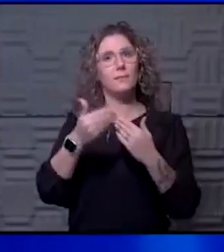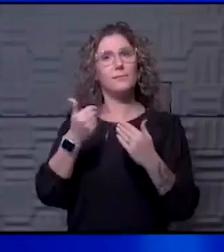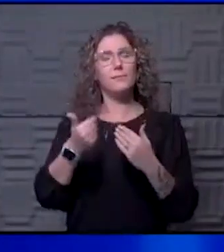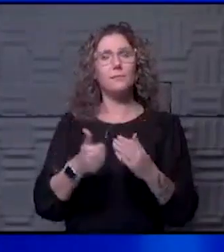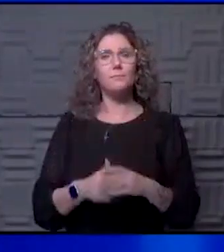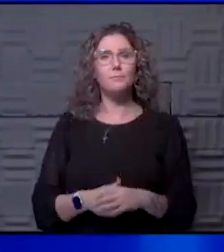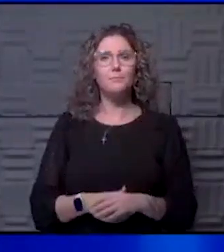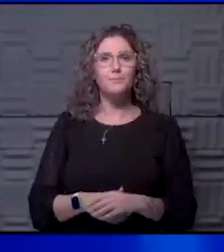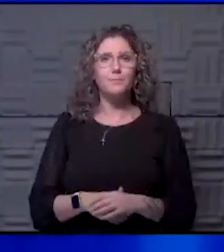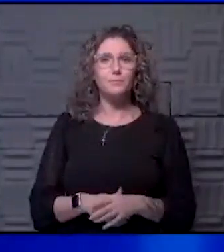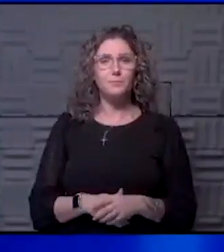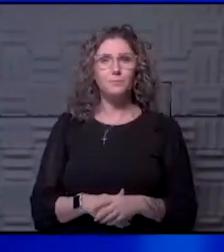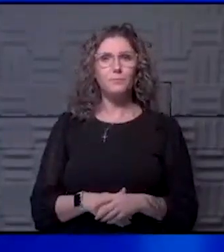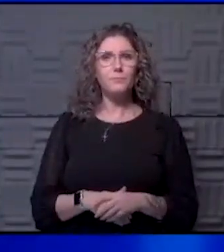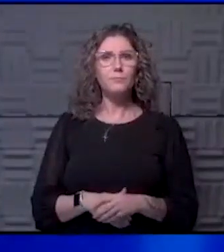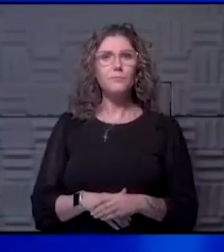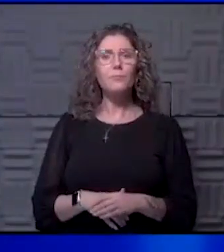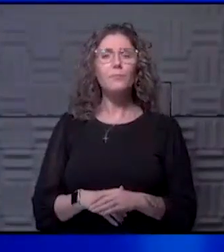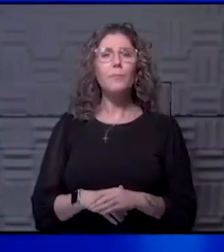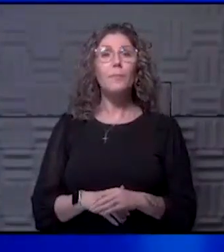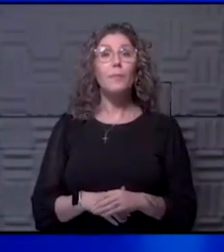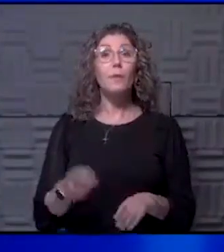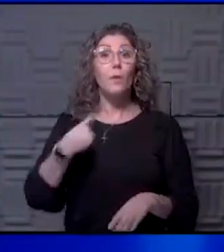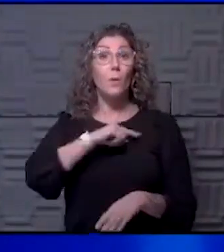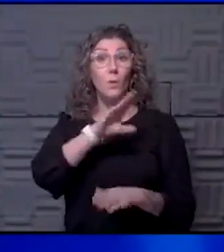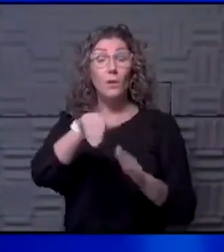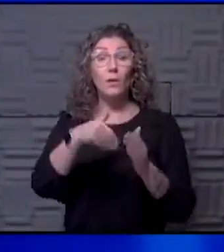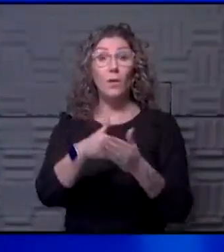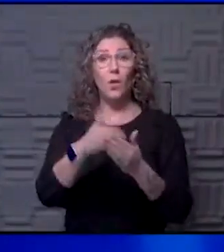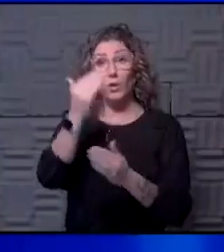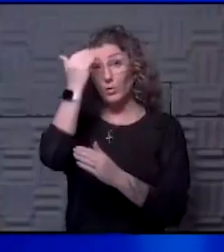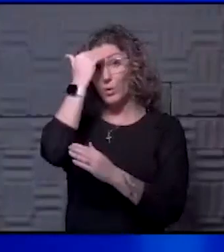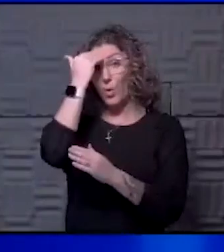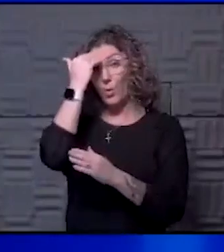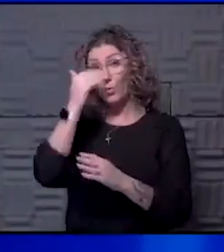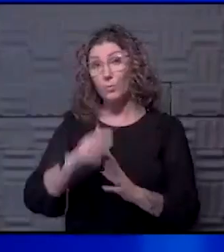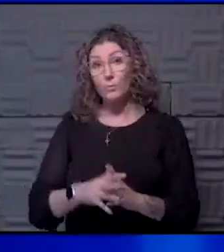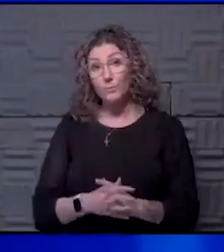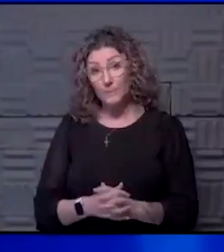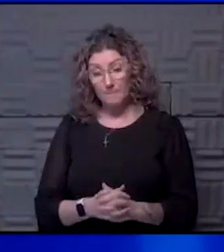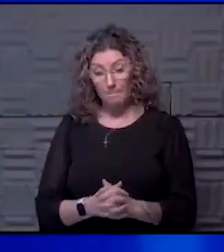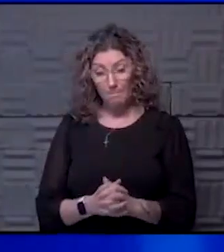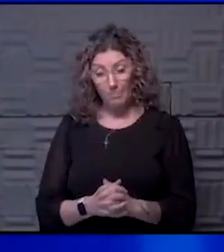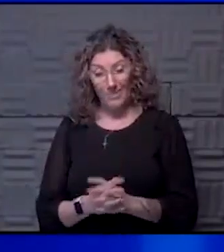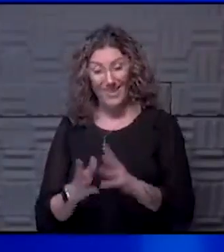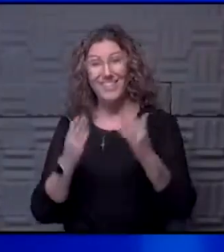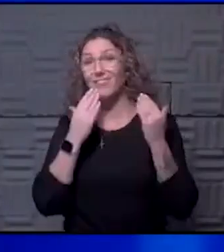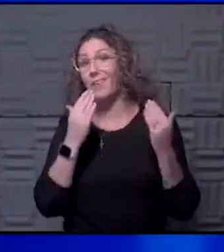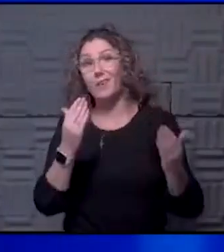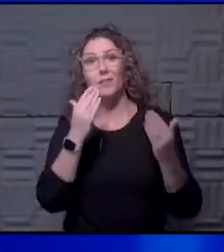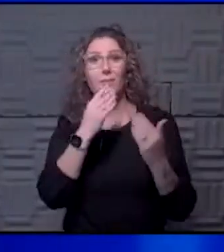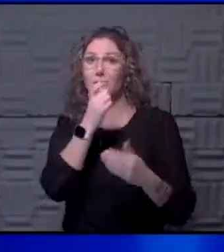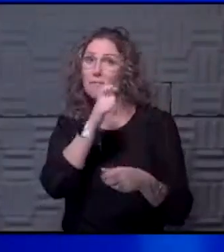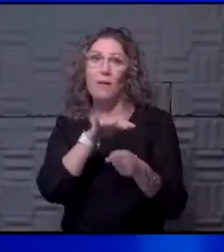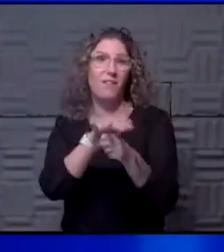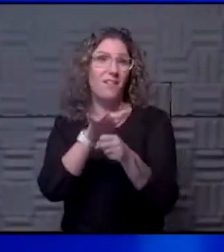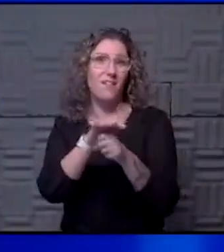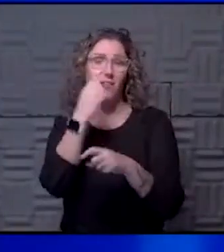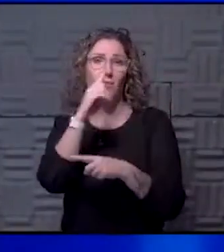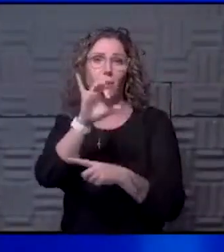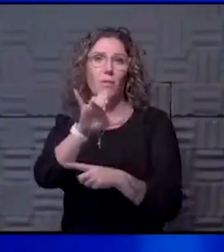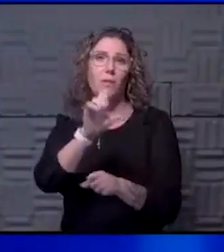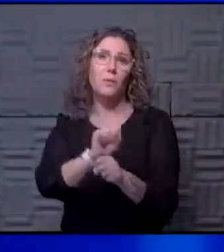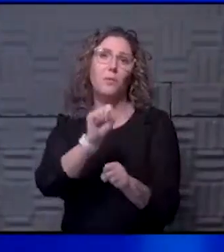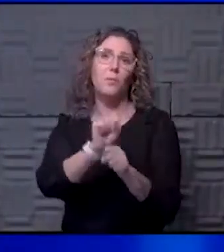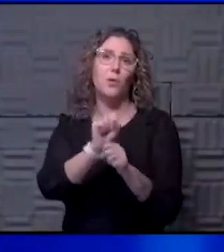And I think we all know that thank you isn't enough for that work from